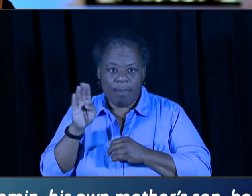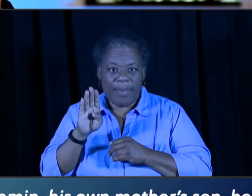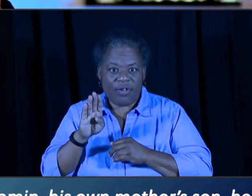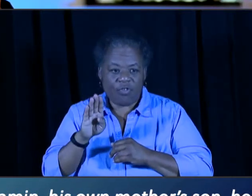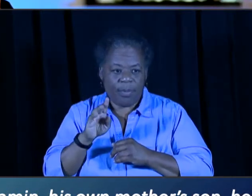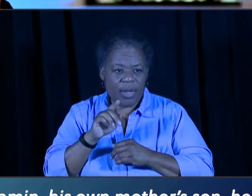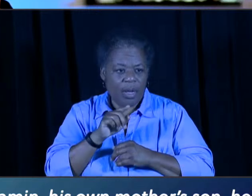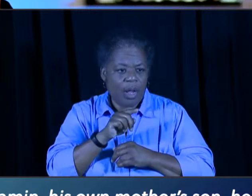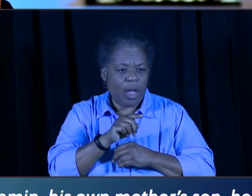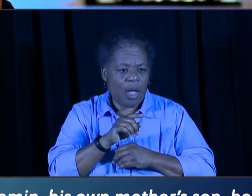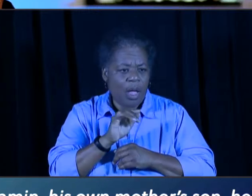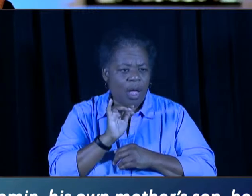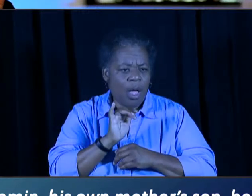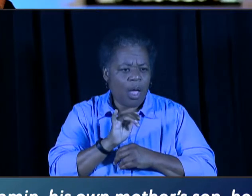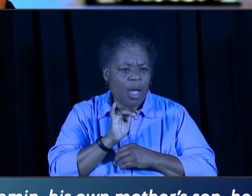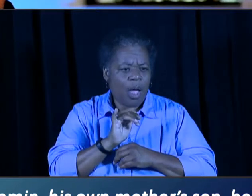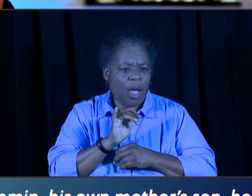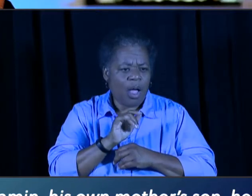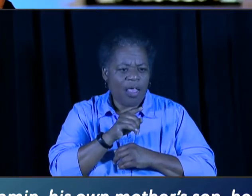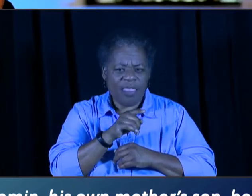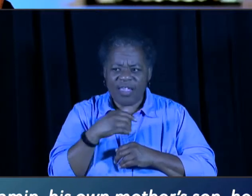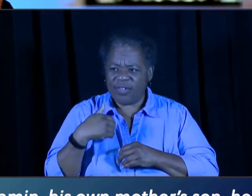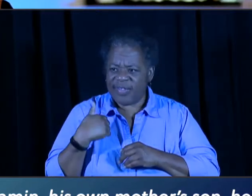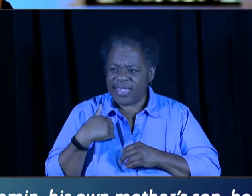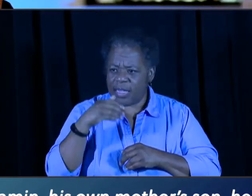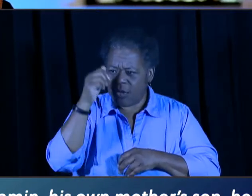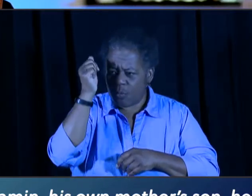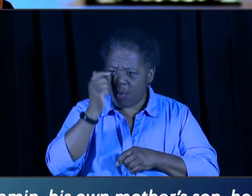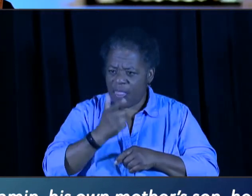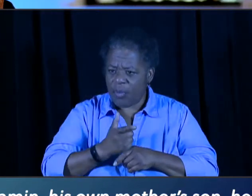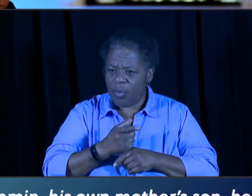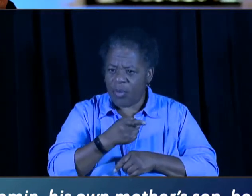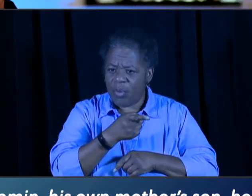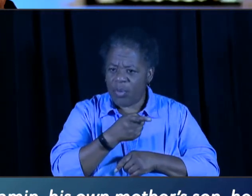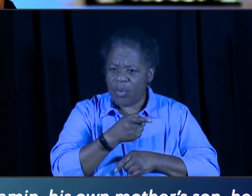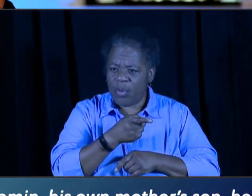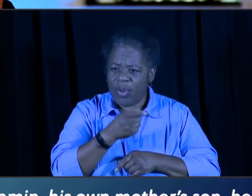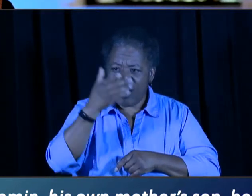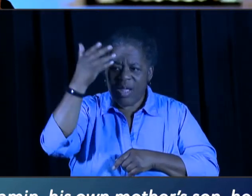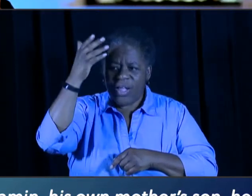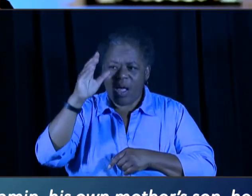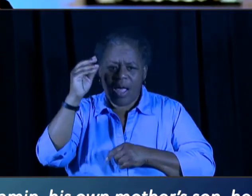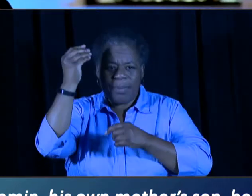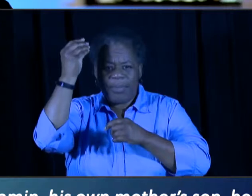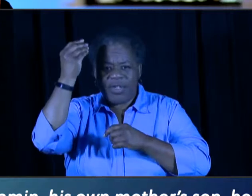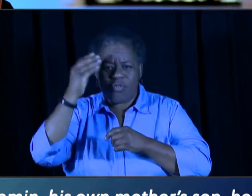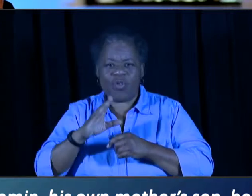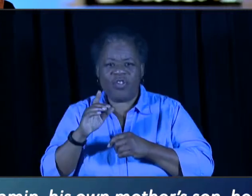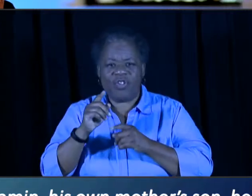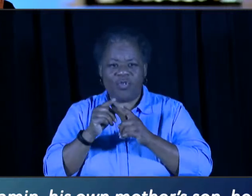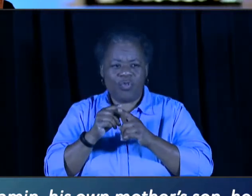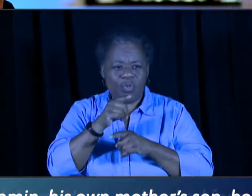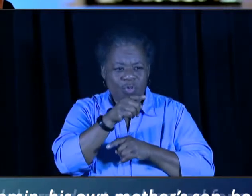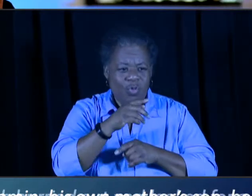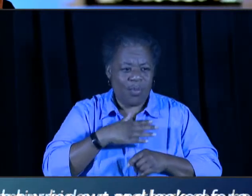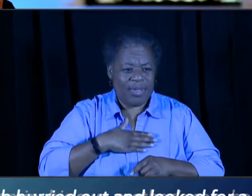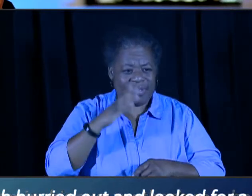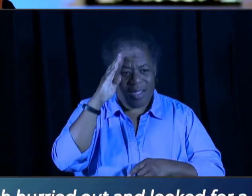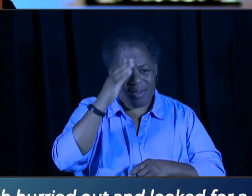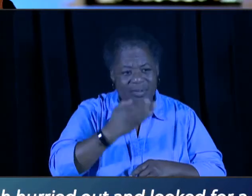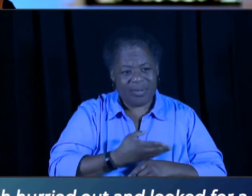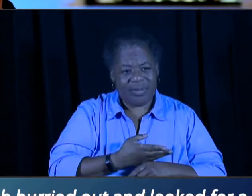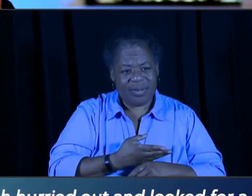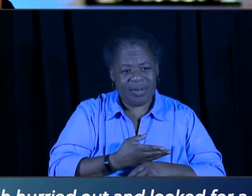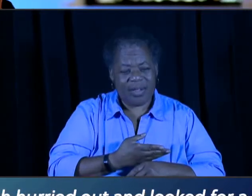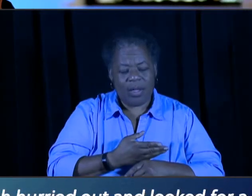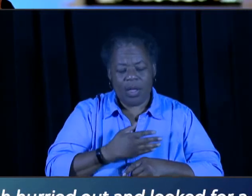mother's son, he asked, "Is this your youngest brother?" "God be gracious to you, my son."